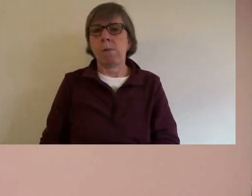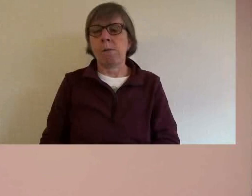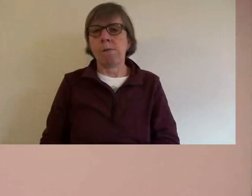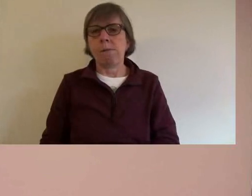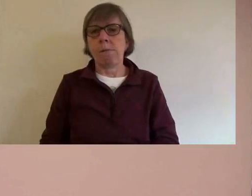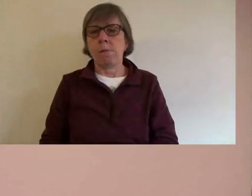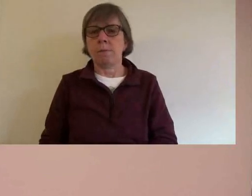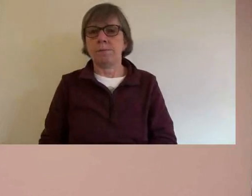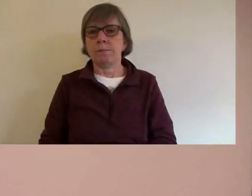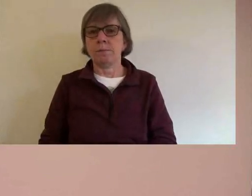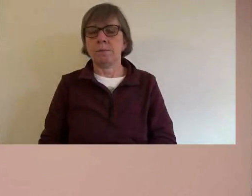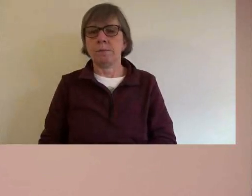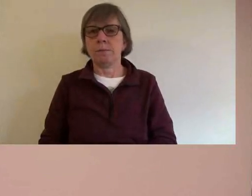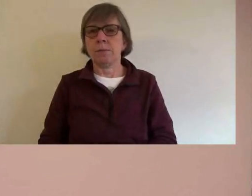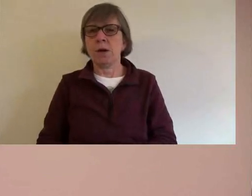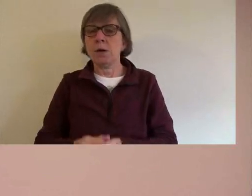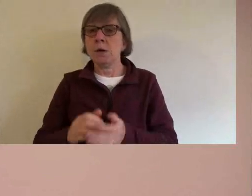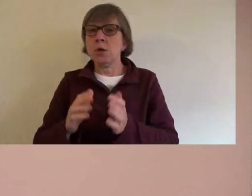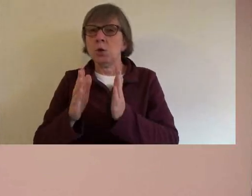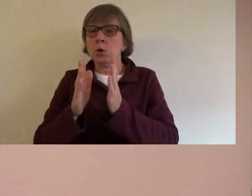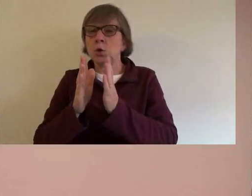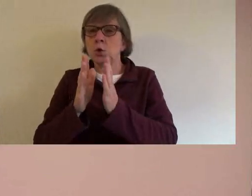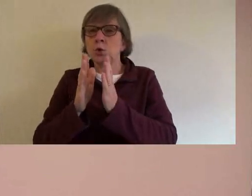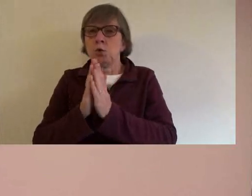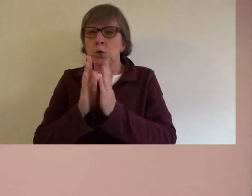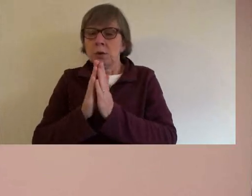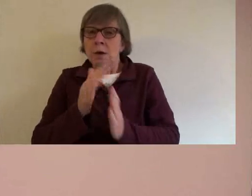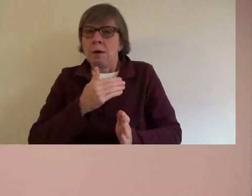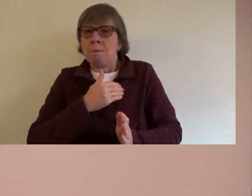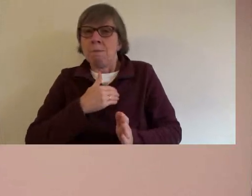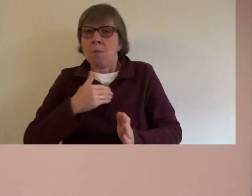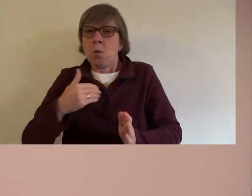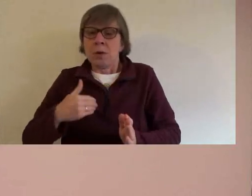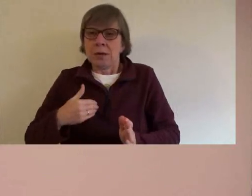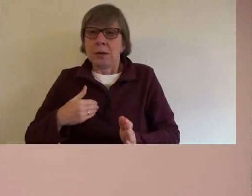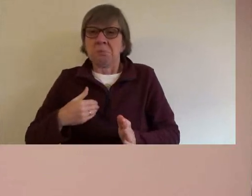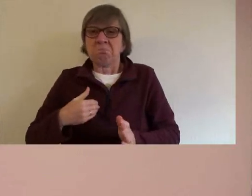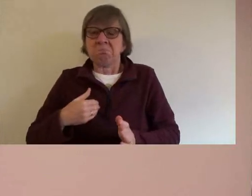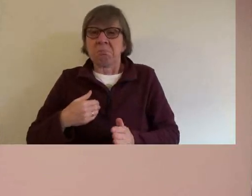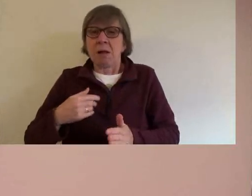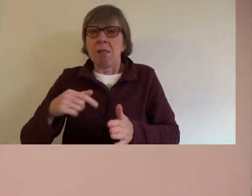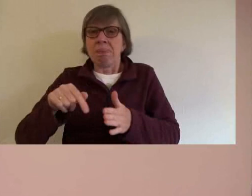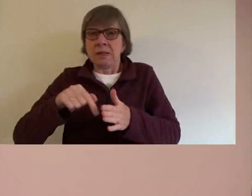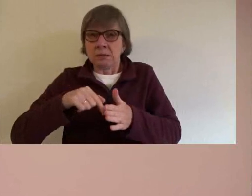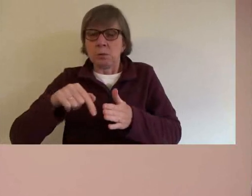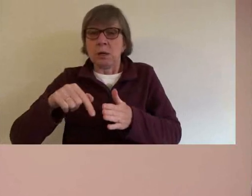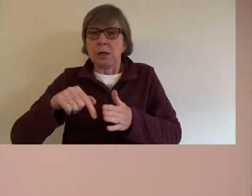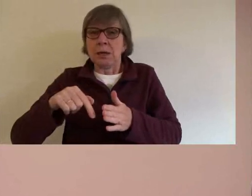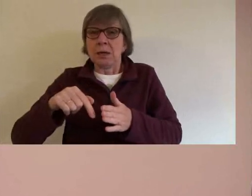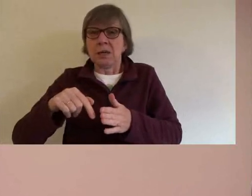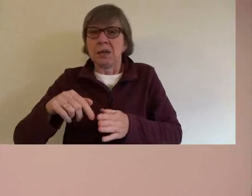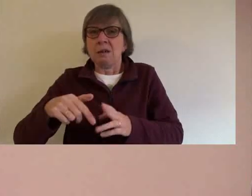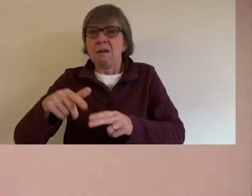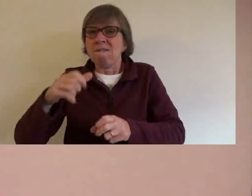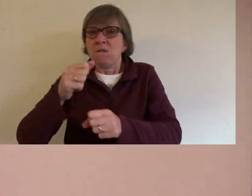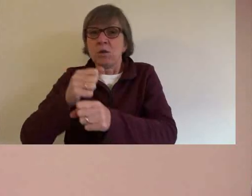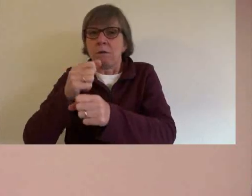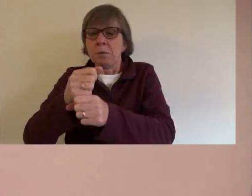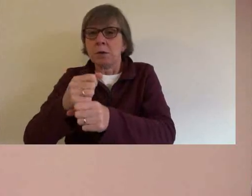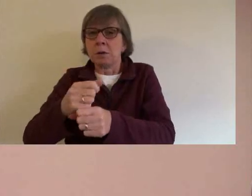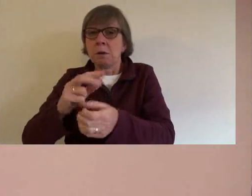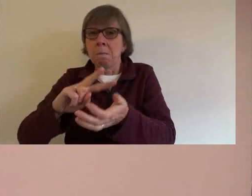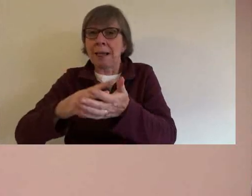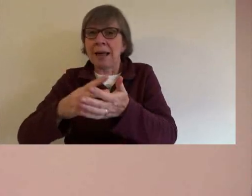also we are open for Sunday morning worship. We are doing this a week at a time, and if